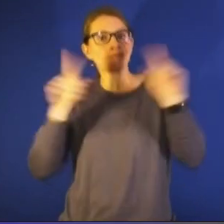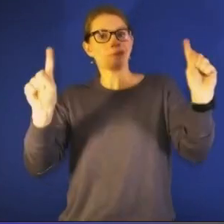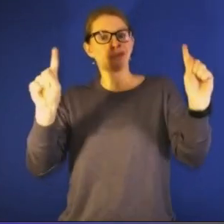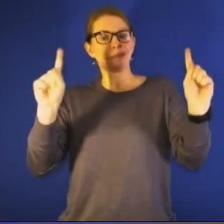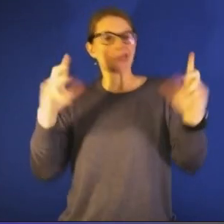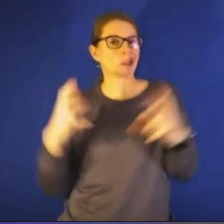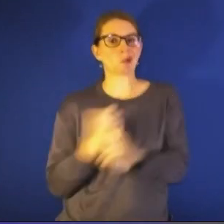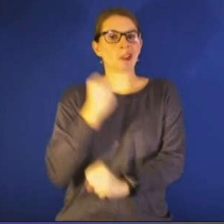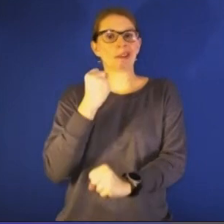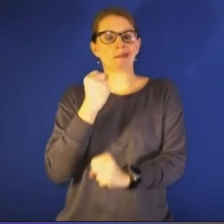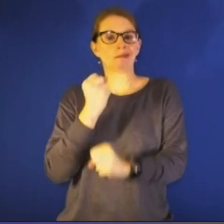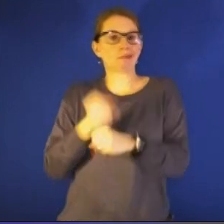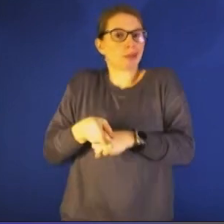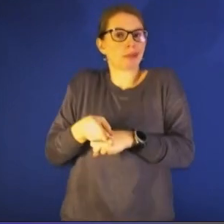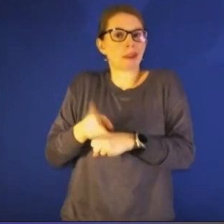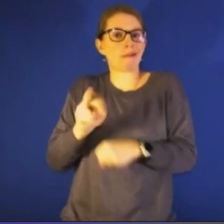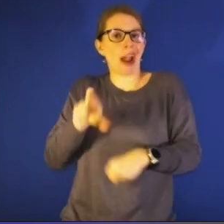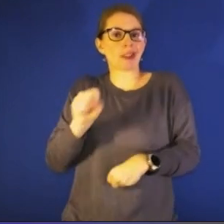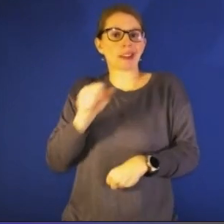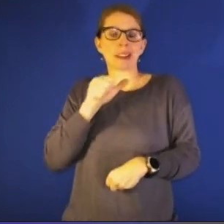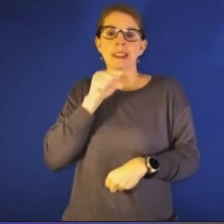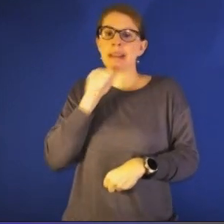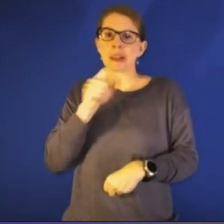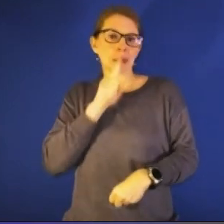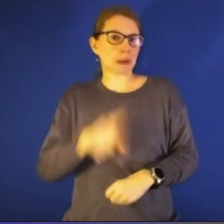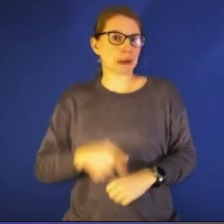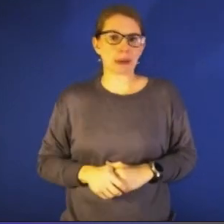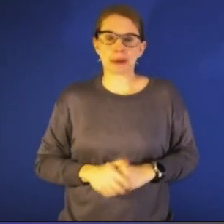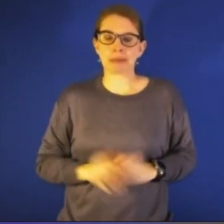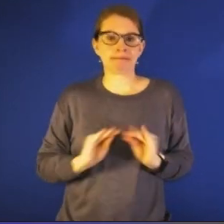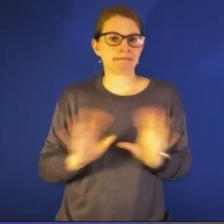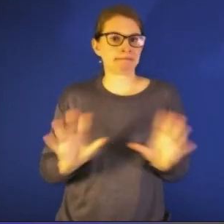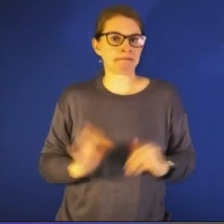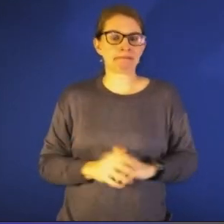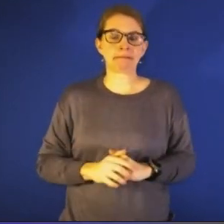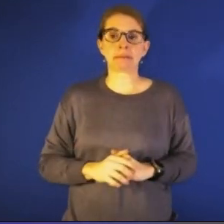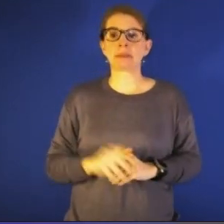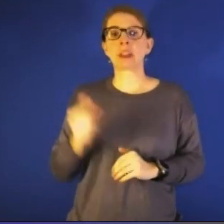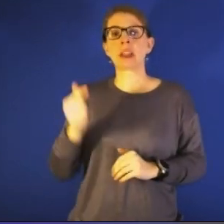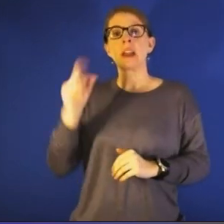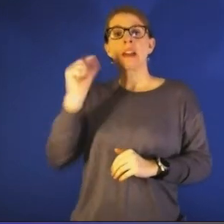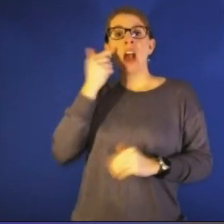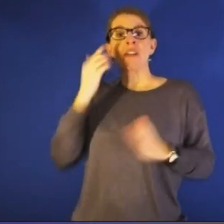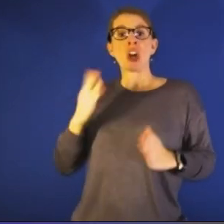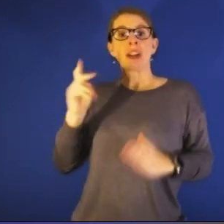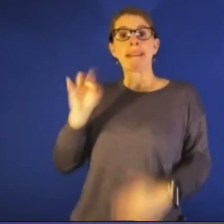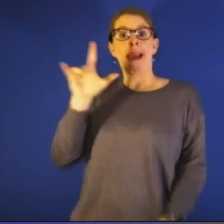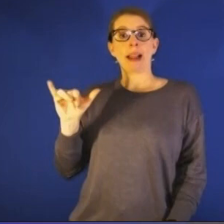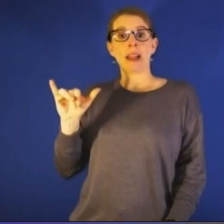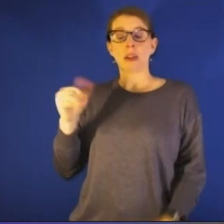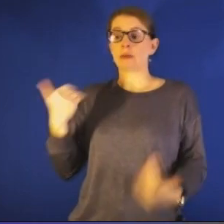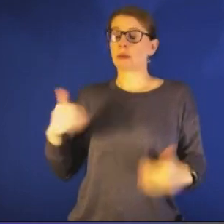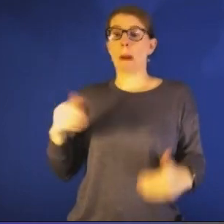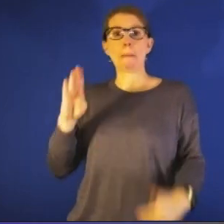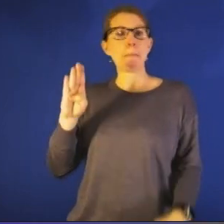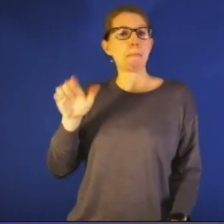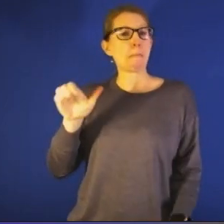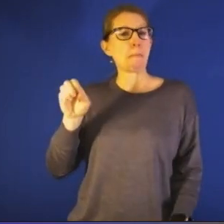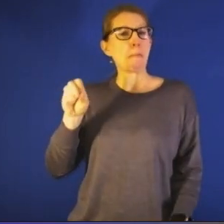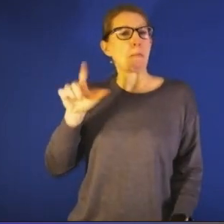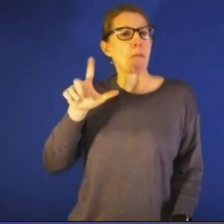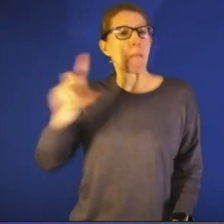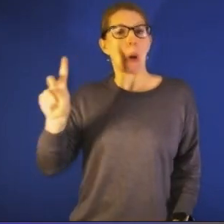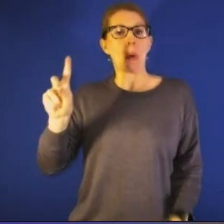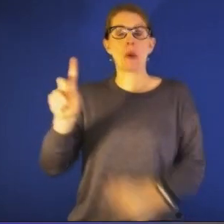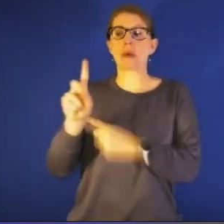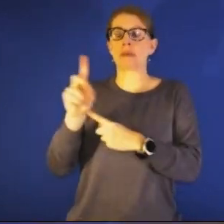And which is obviously not true. And so when you look at what Governor Kelly did, that was was a bold move, and we are deeply appreciative of